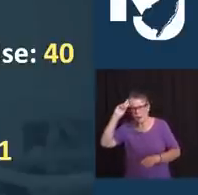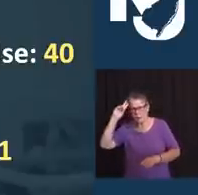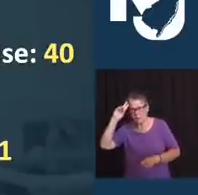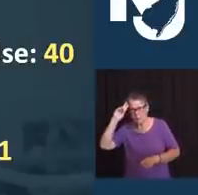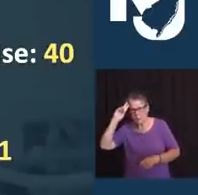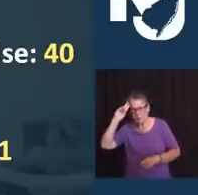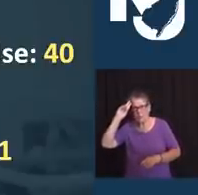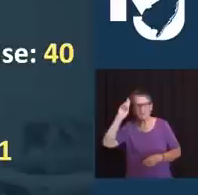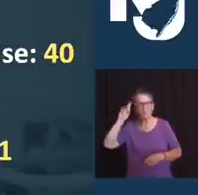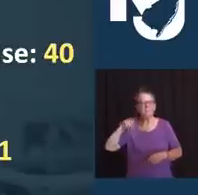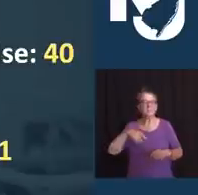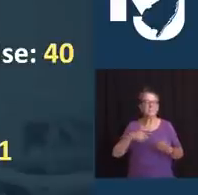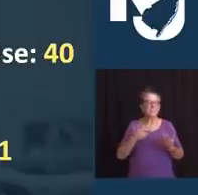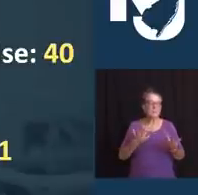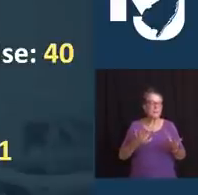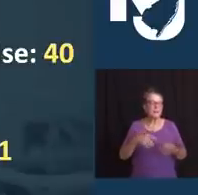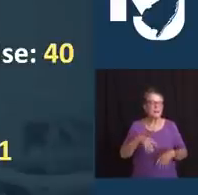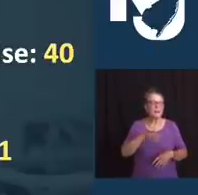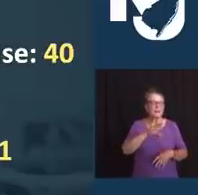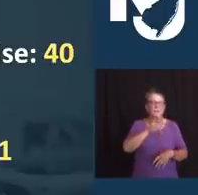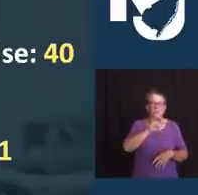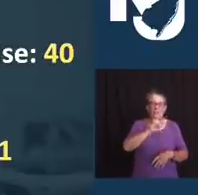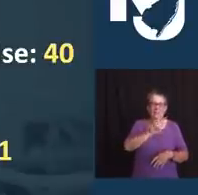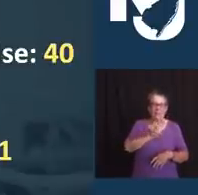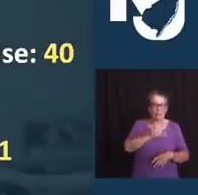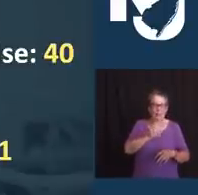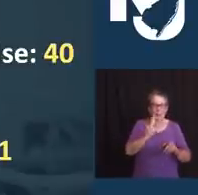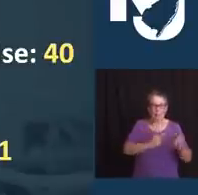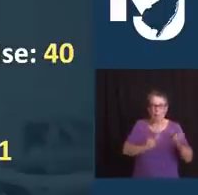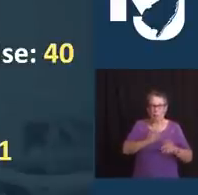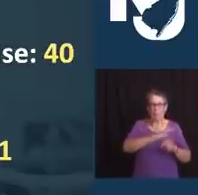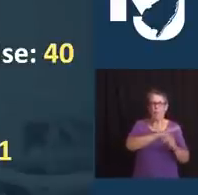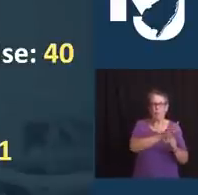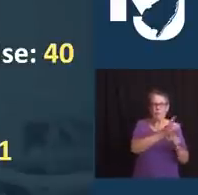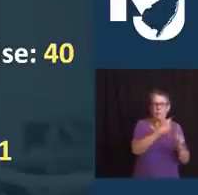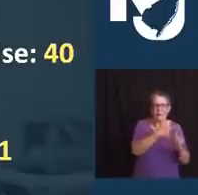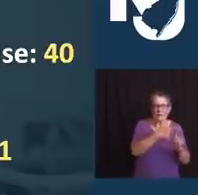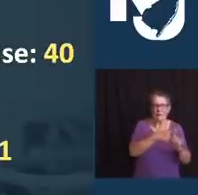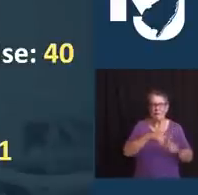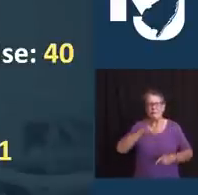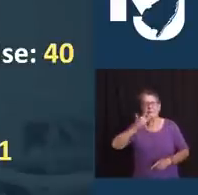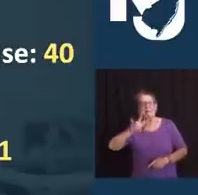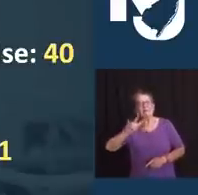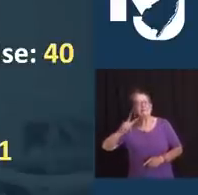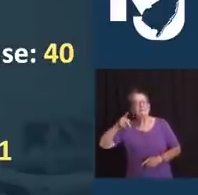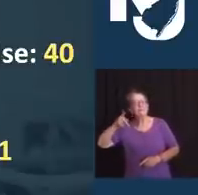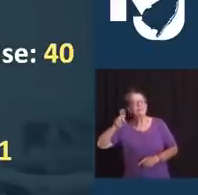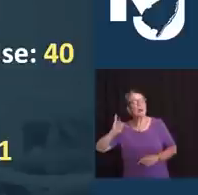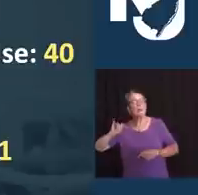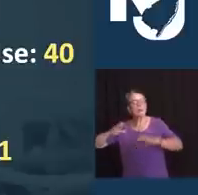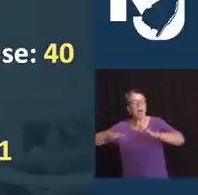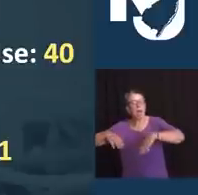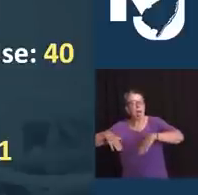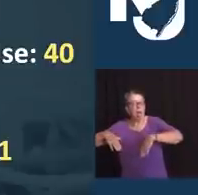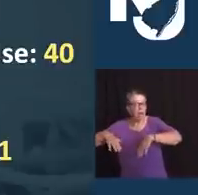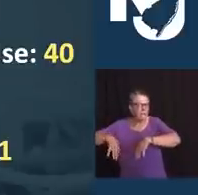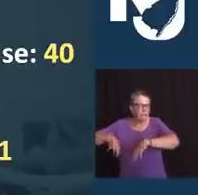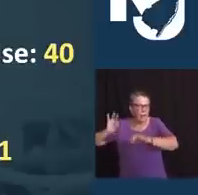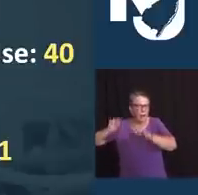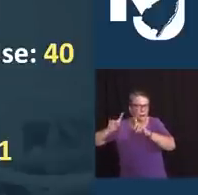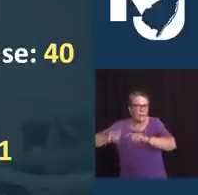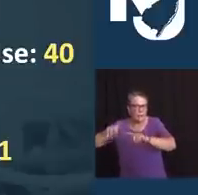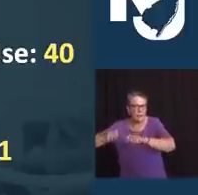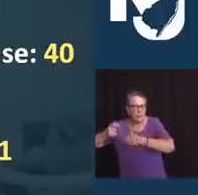persons who are under investigation. More distressing, however, is that 95 of these COVID positive patients were in our